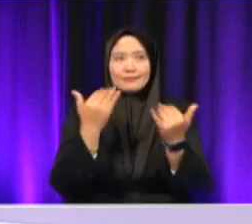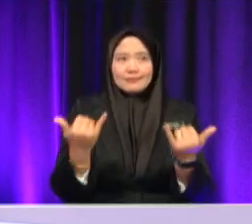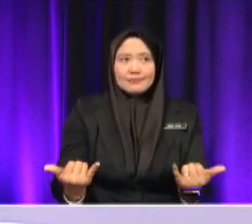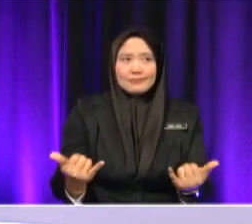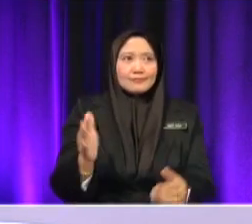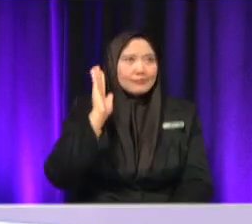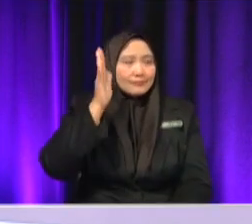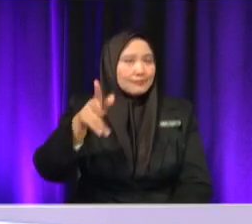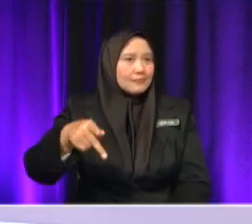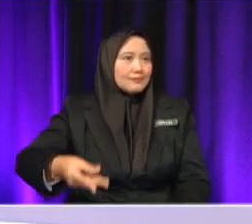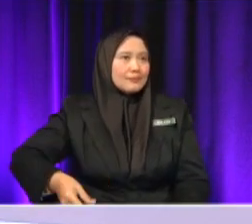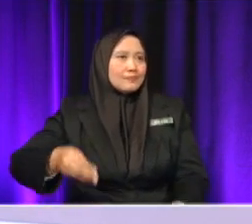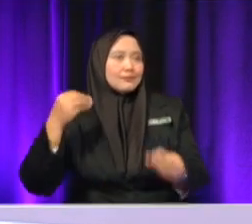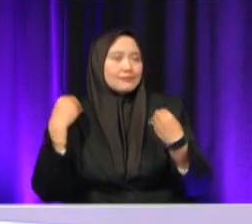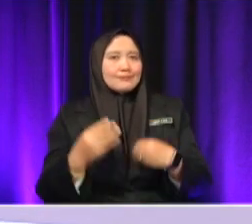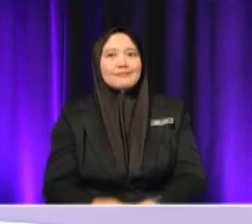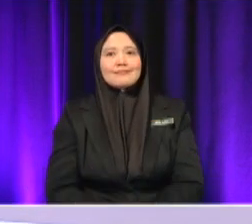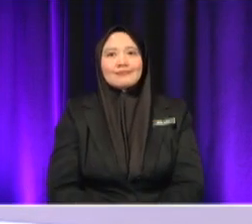here on EduwebTV KPM.